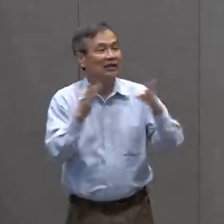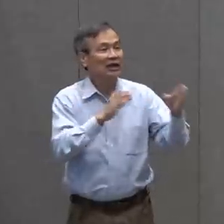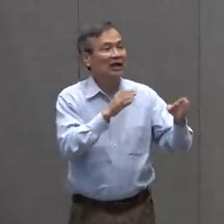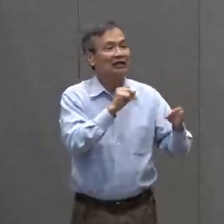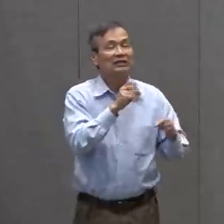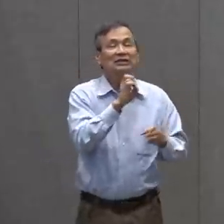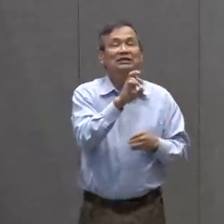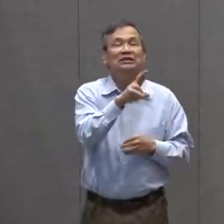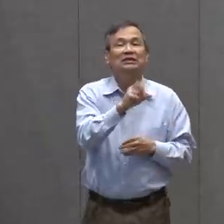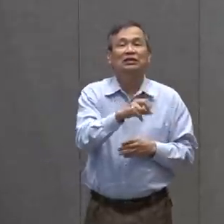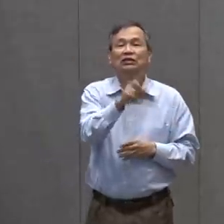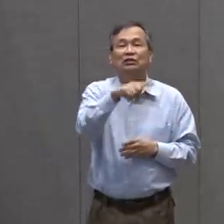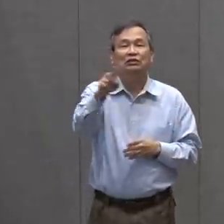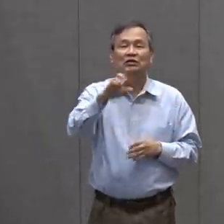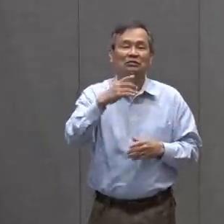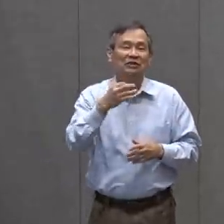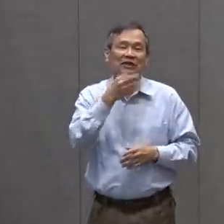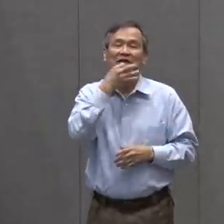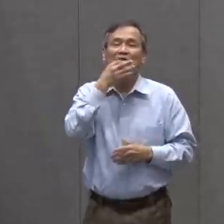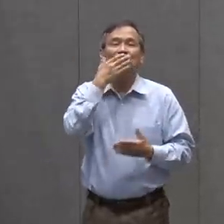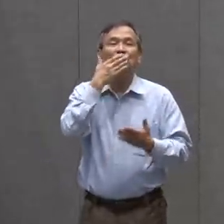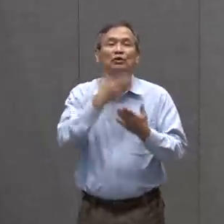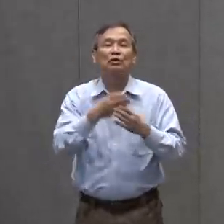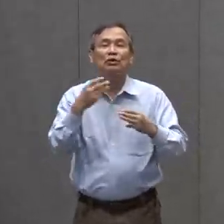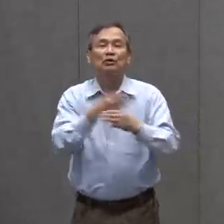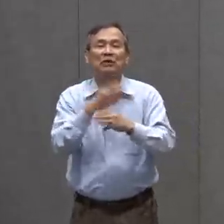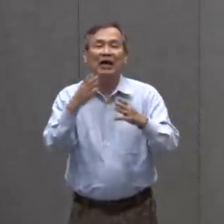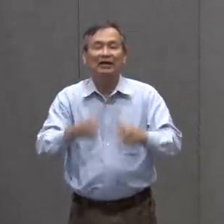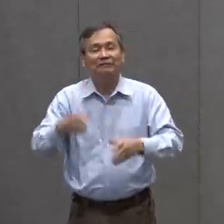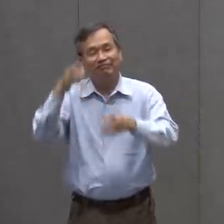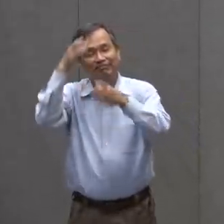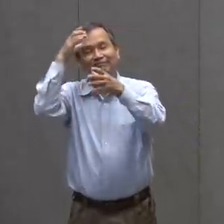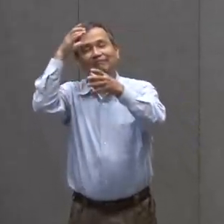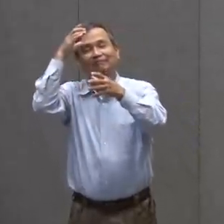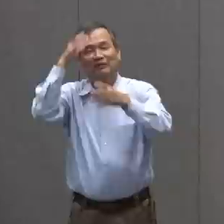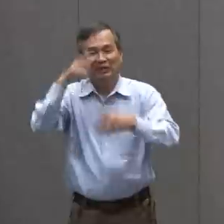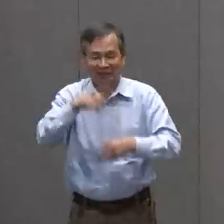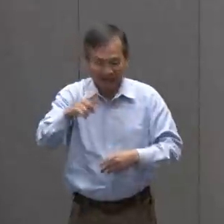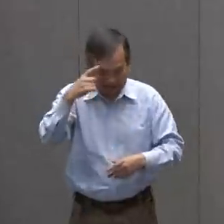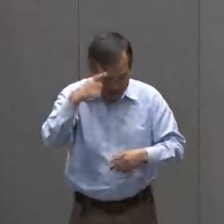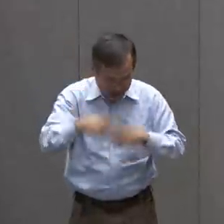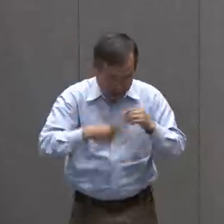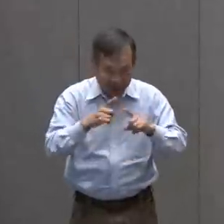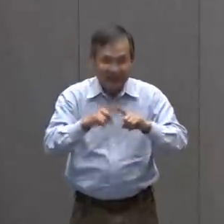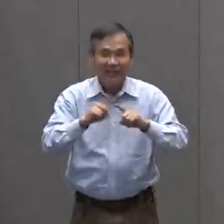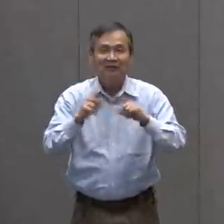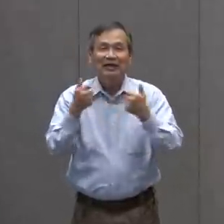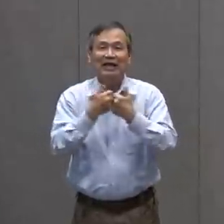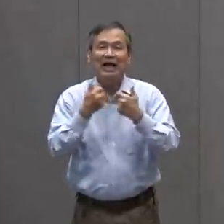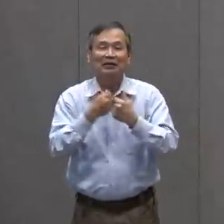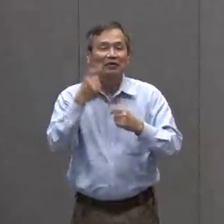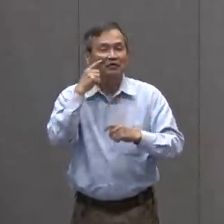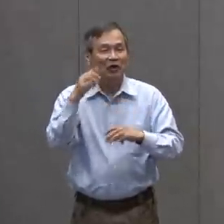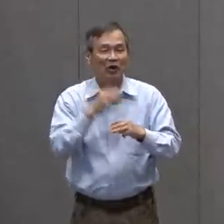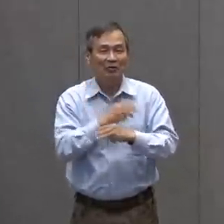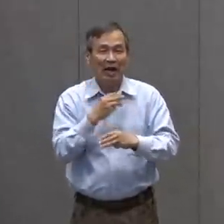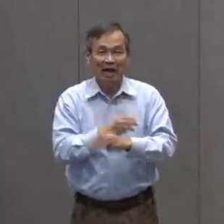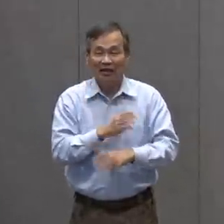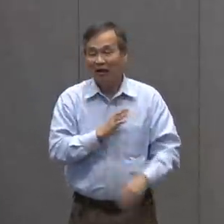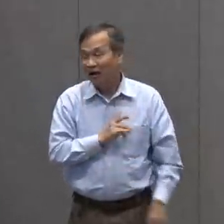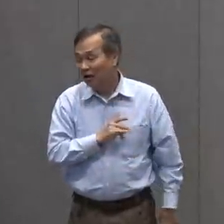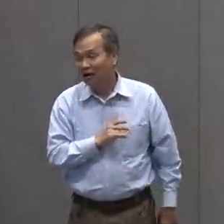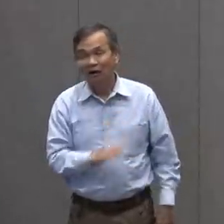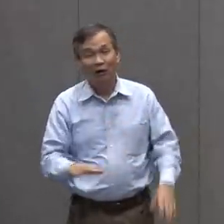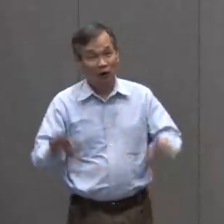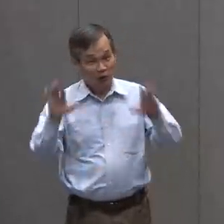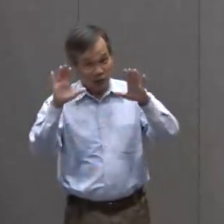Sears, and you guys have been excellent mathematicians today, really focusing in on those skills and playing games. Games are a wonderful way